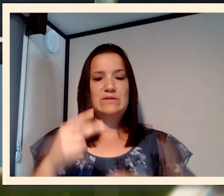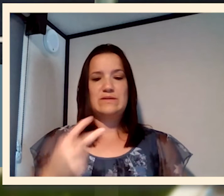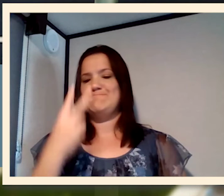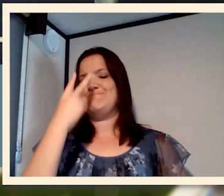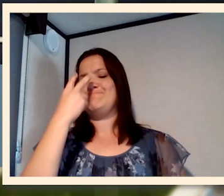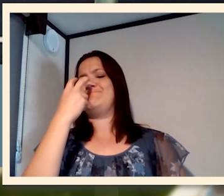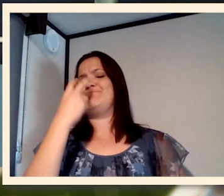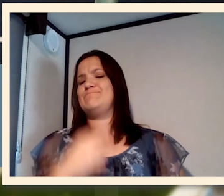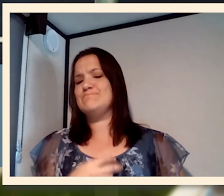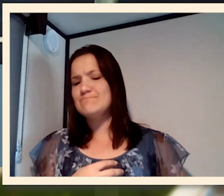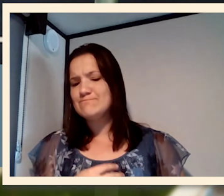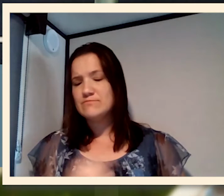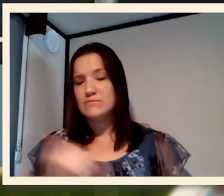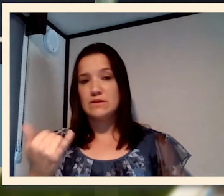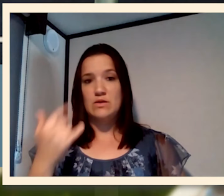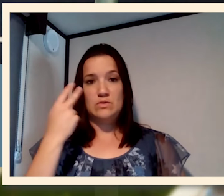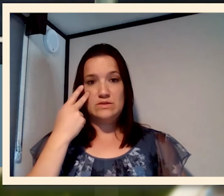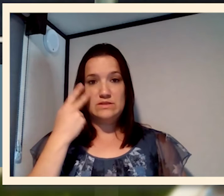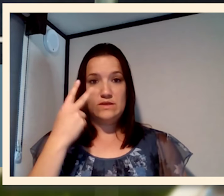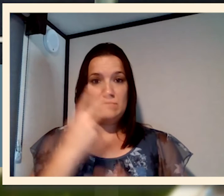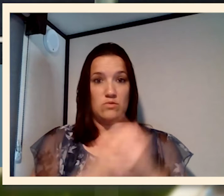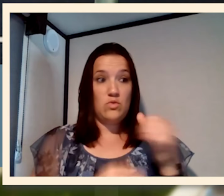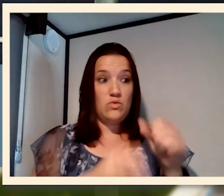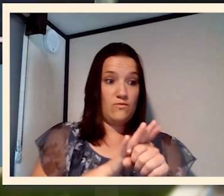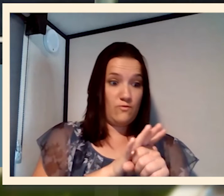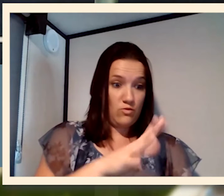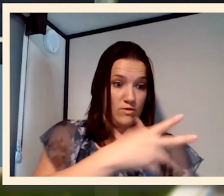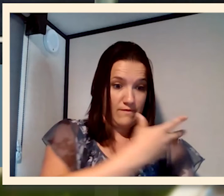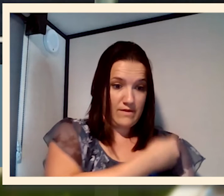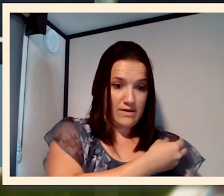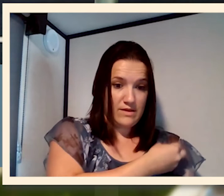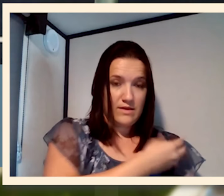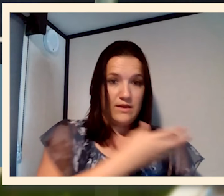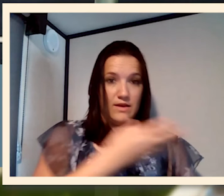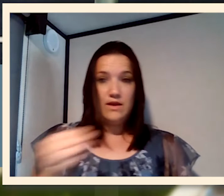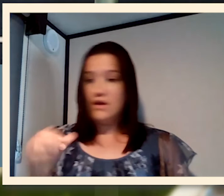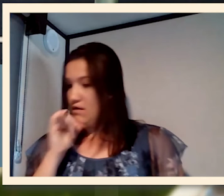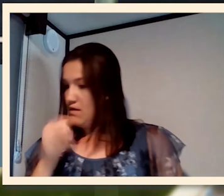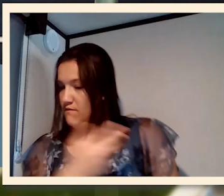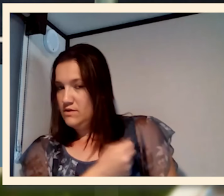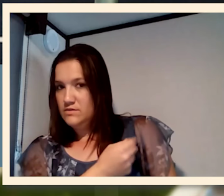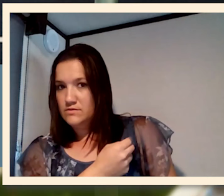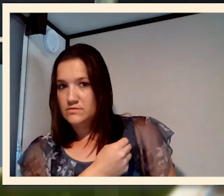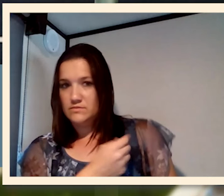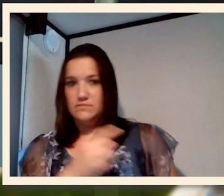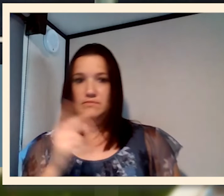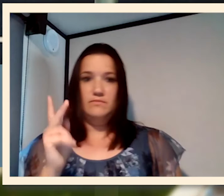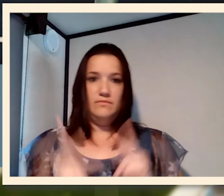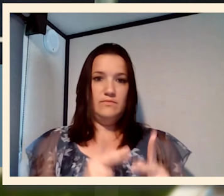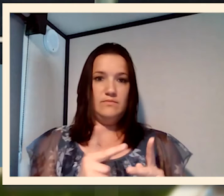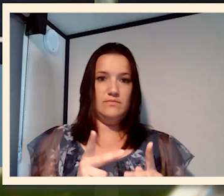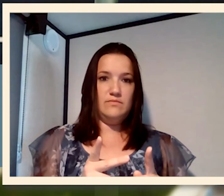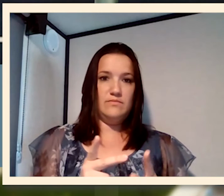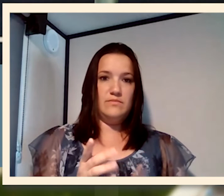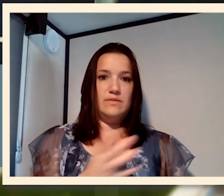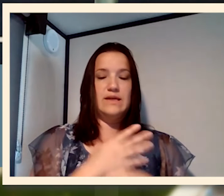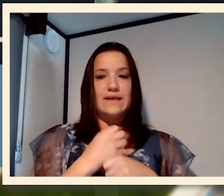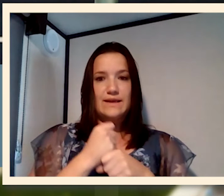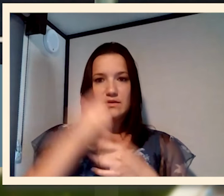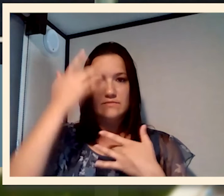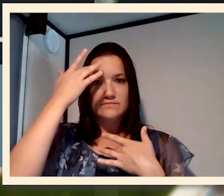there's increasing skepticism out there, and particularly when we're now seeing both fully vaccinated and